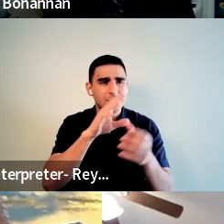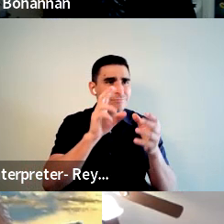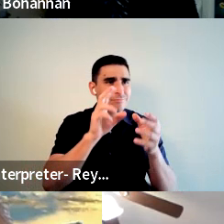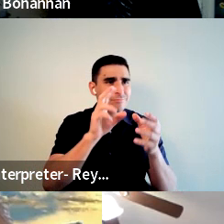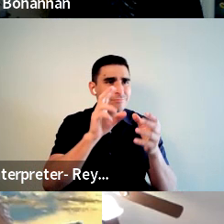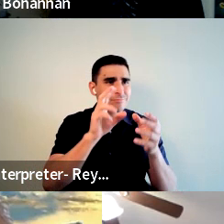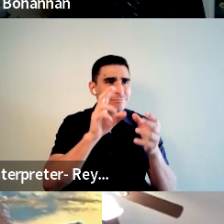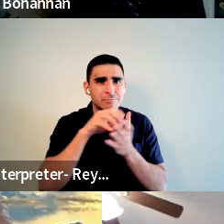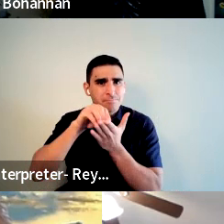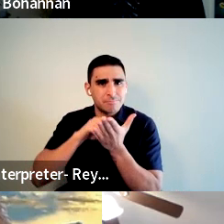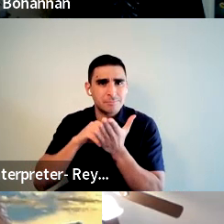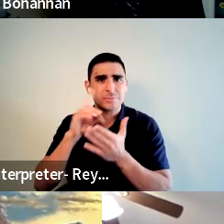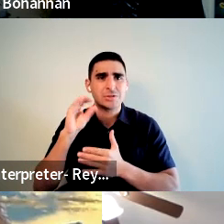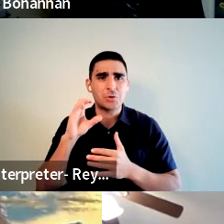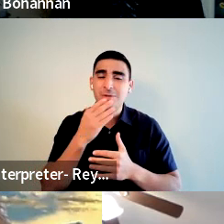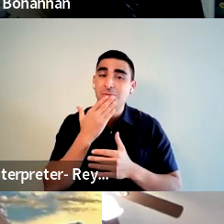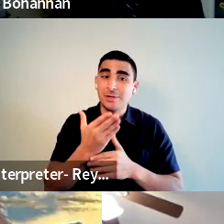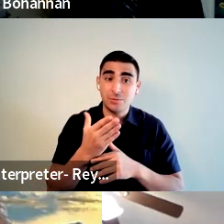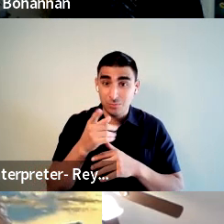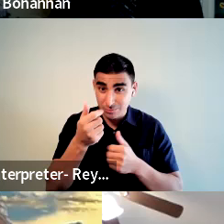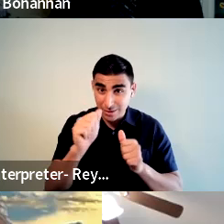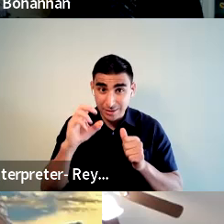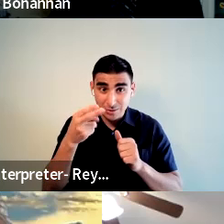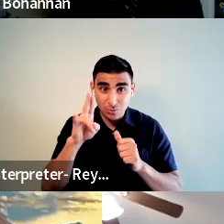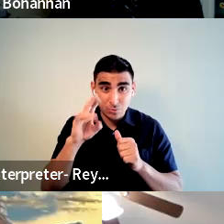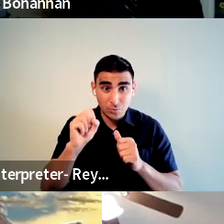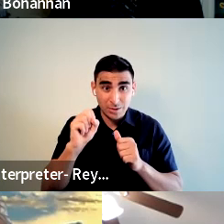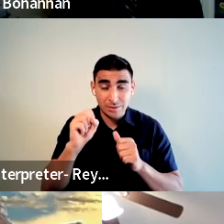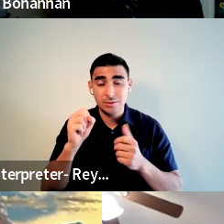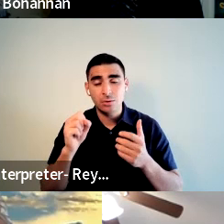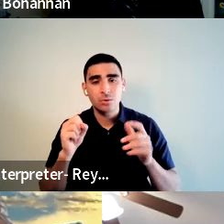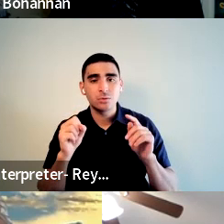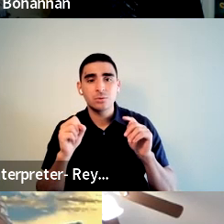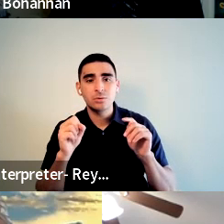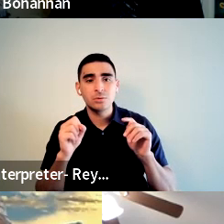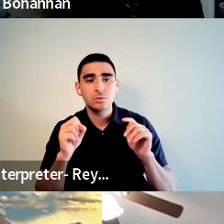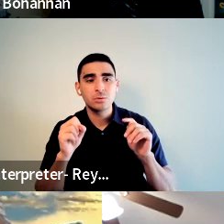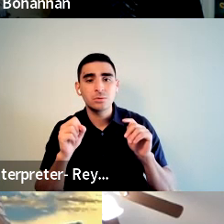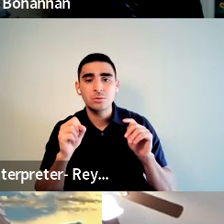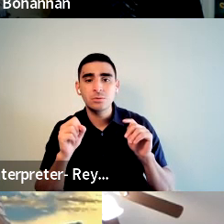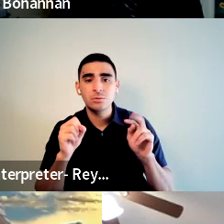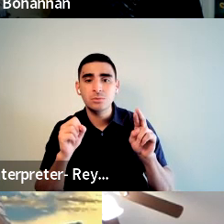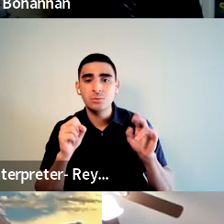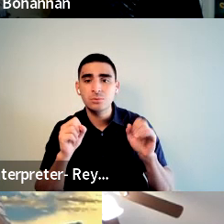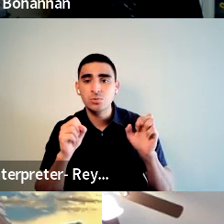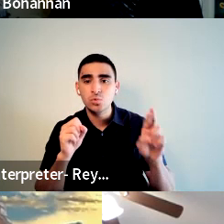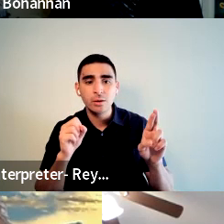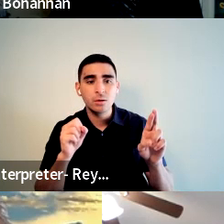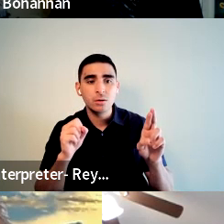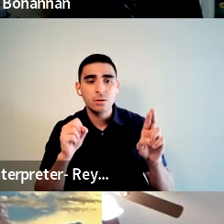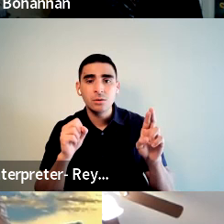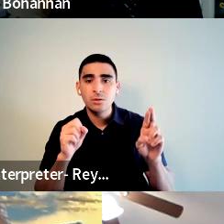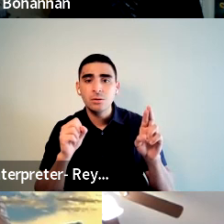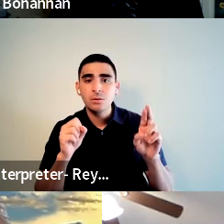any reflections. And then certainly Craig or Chris really invite you into this space as